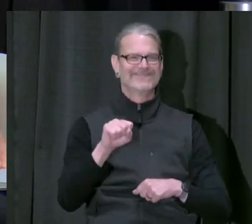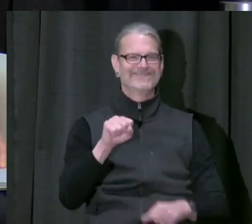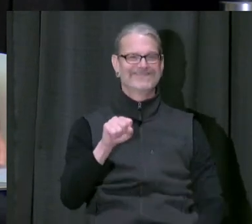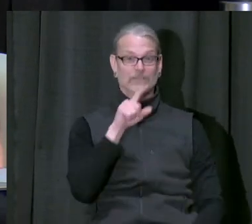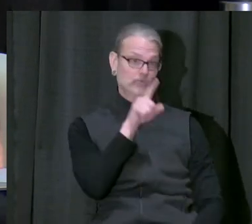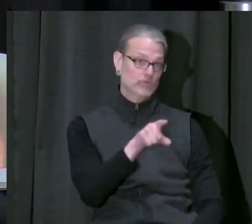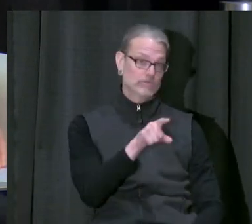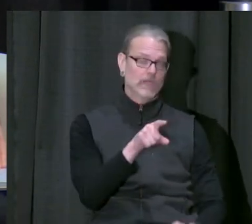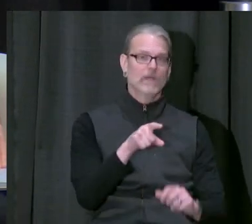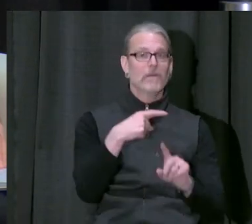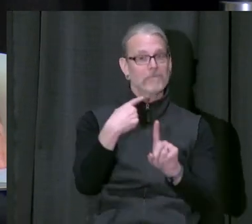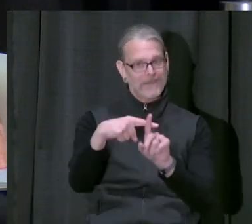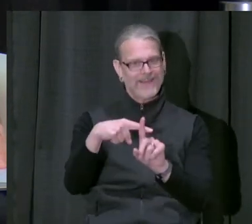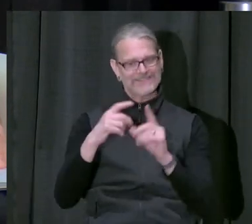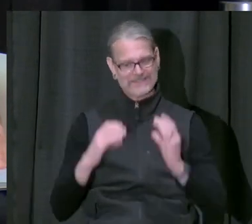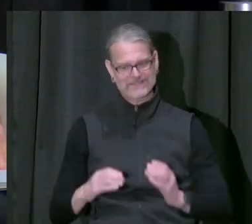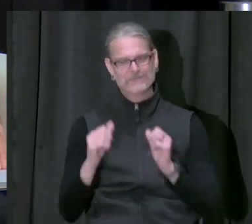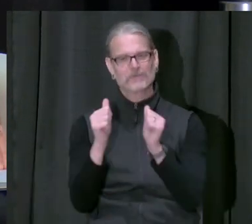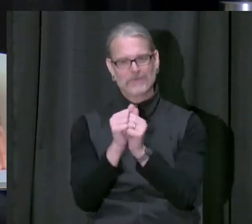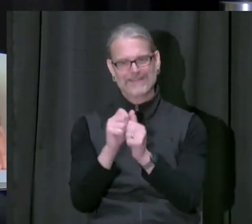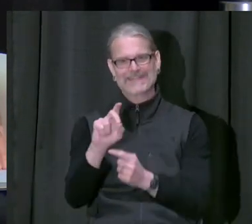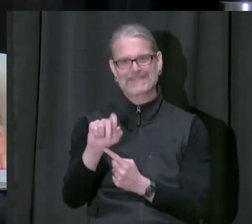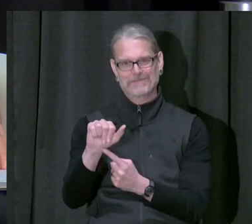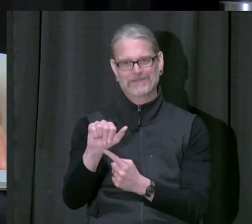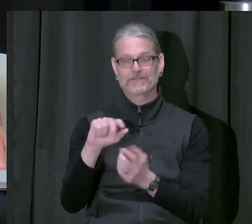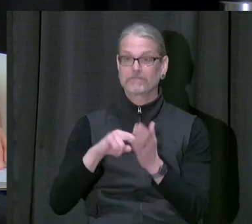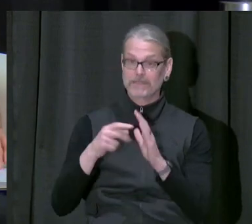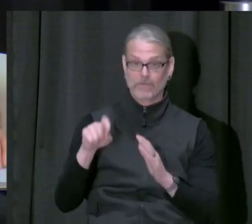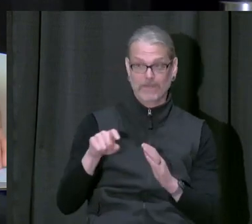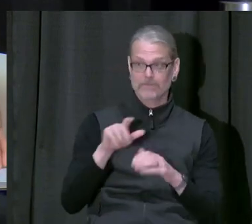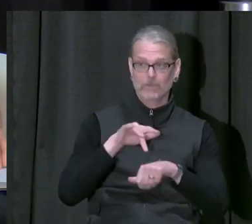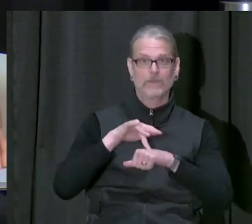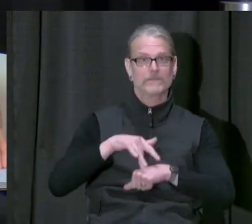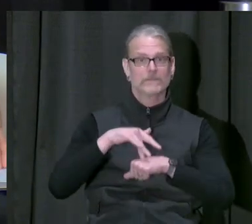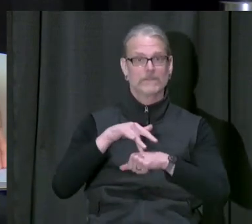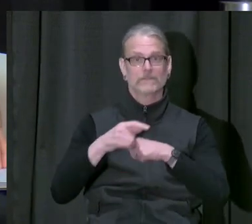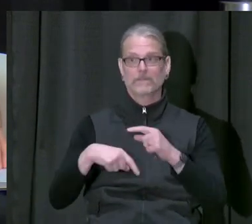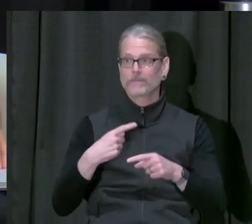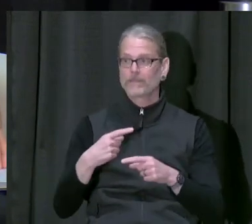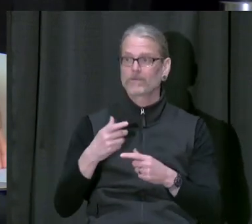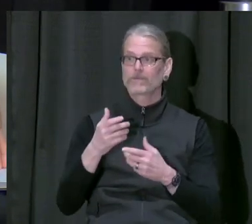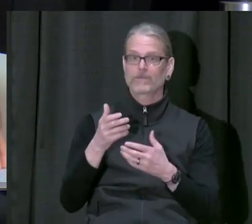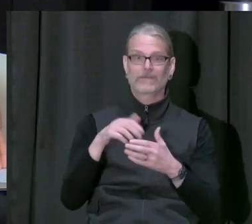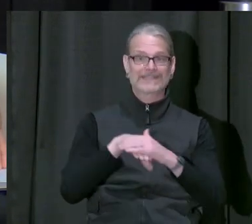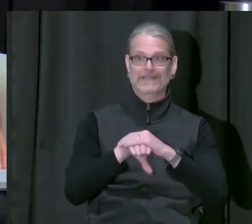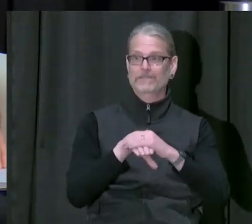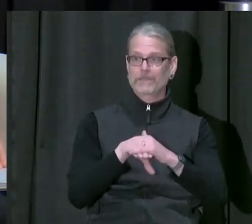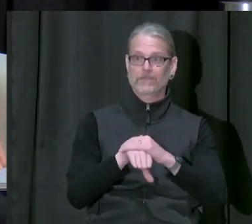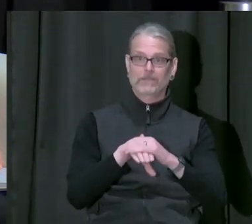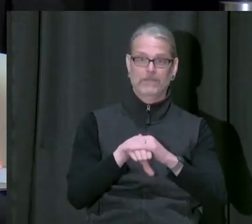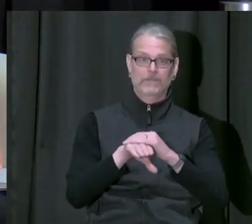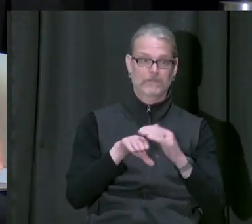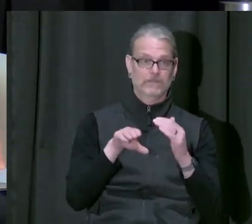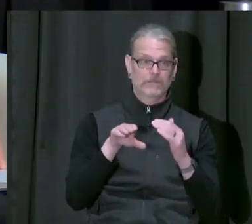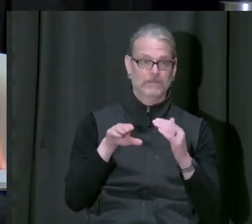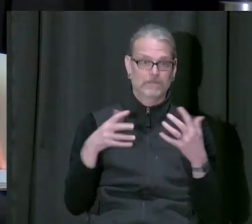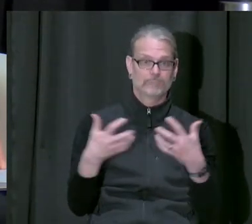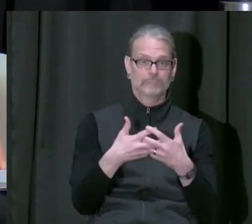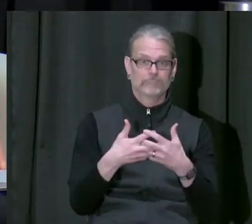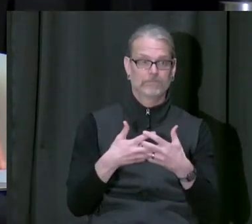include customers with disabilities, which means we have to obsess on about accessibility and how people